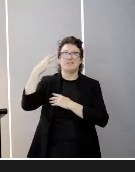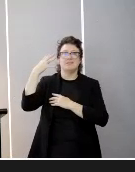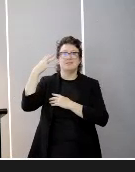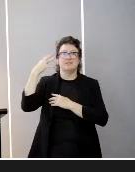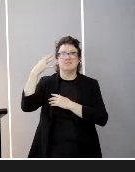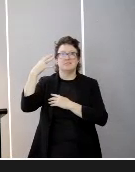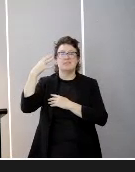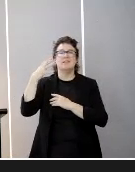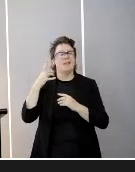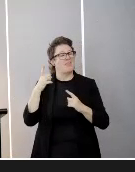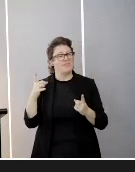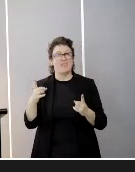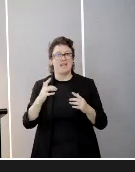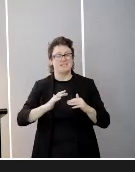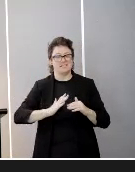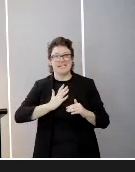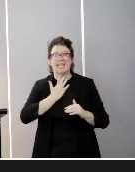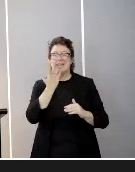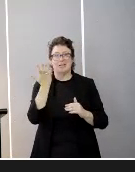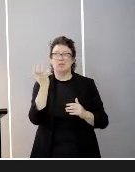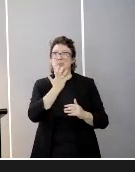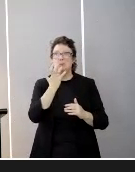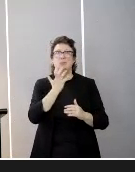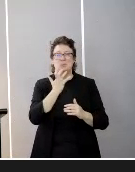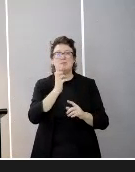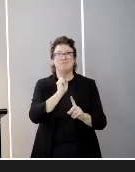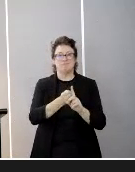which is a really interesting and fascinating phenomenon that